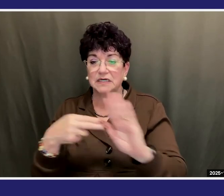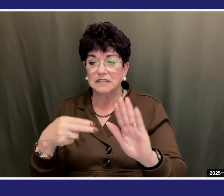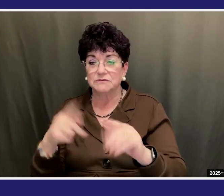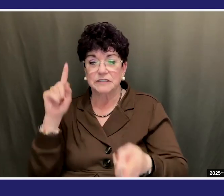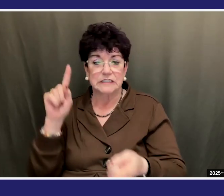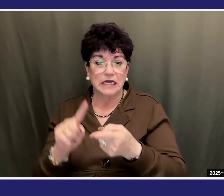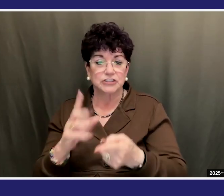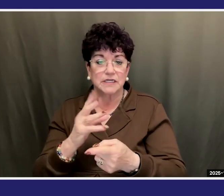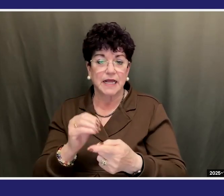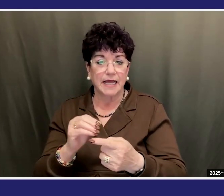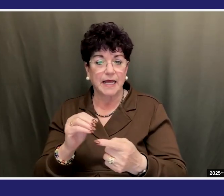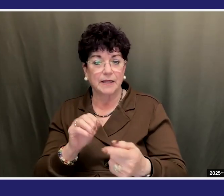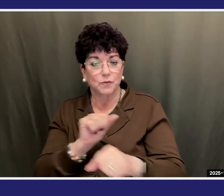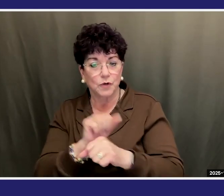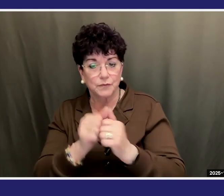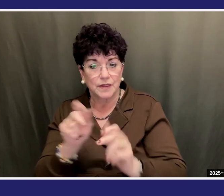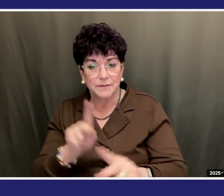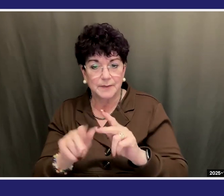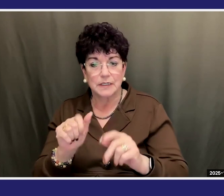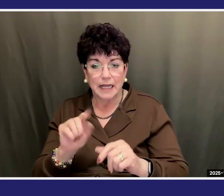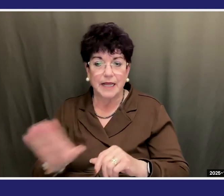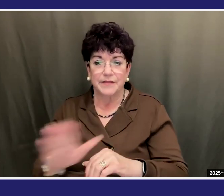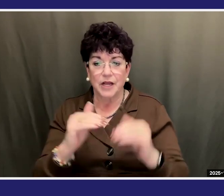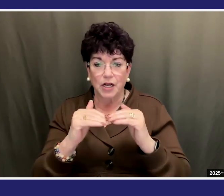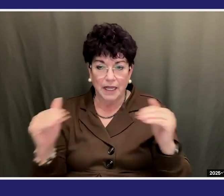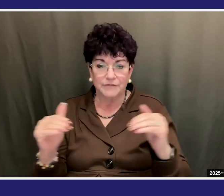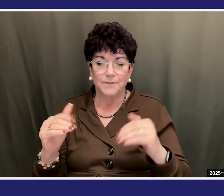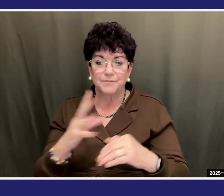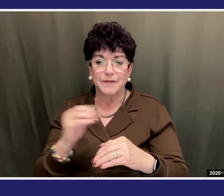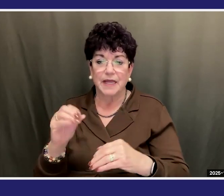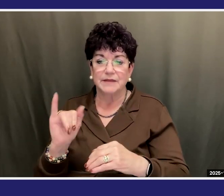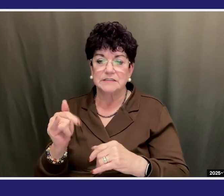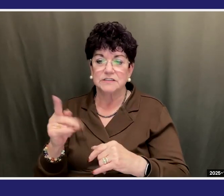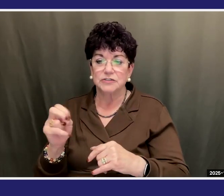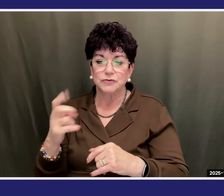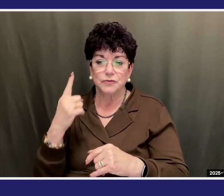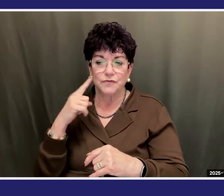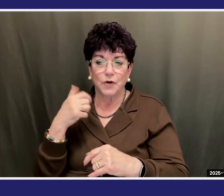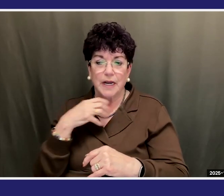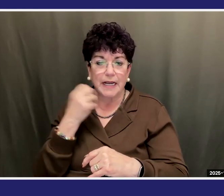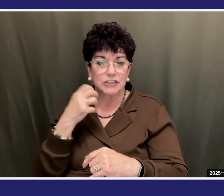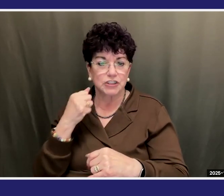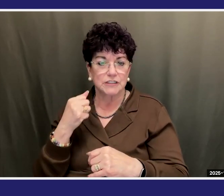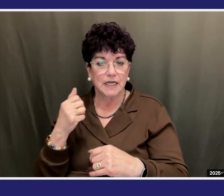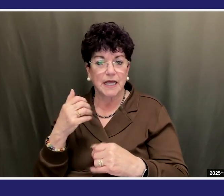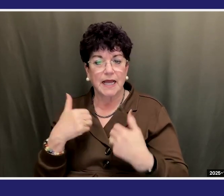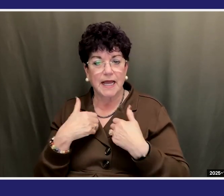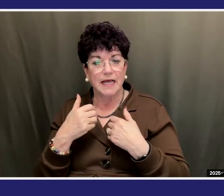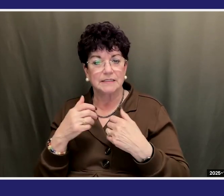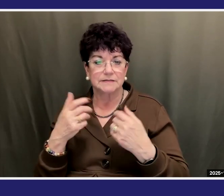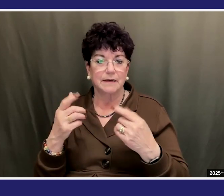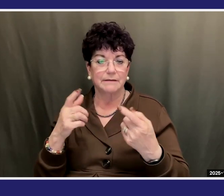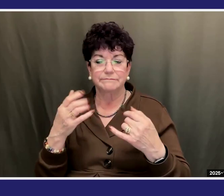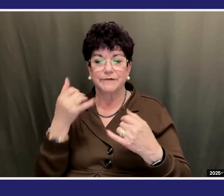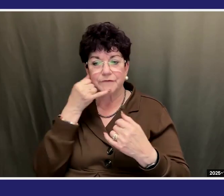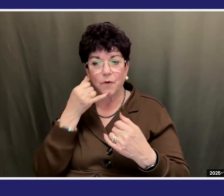has a warm line called the Friendship Line, which the state has been supporting for many years. And we really